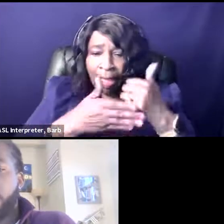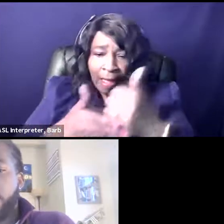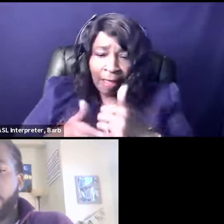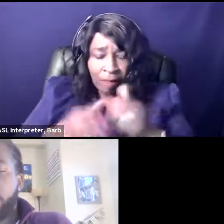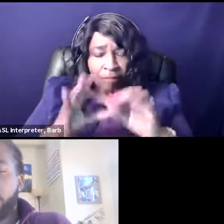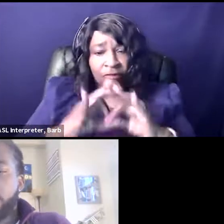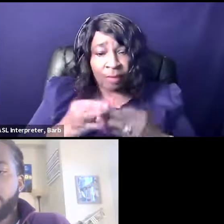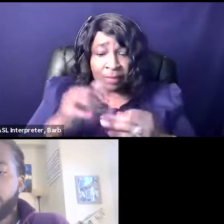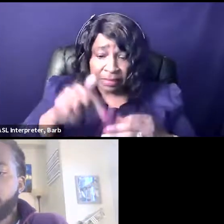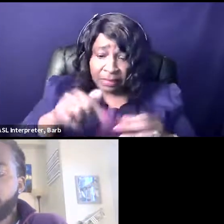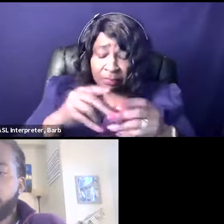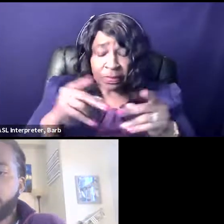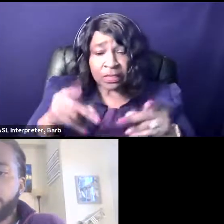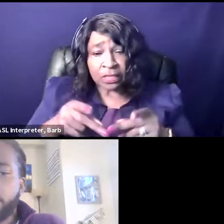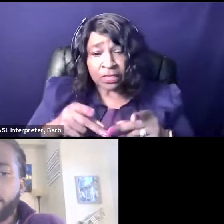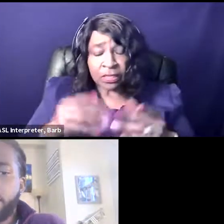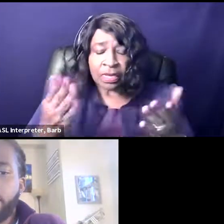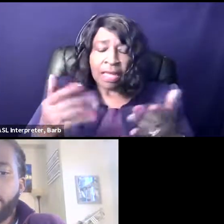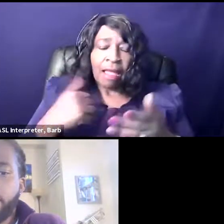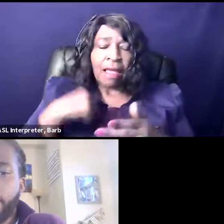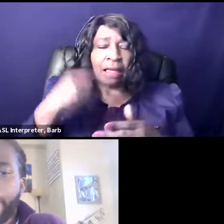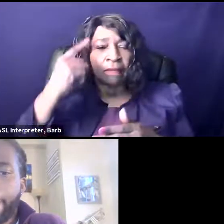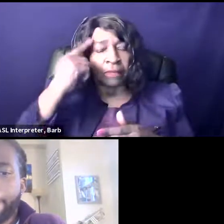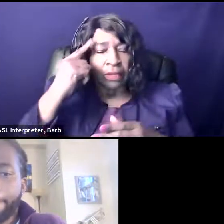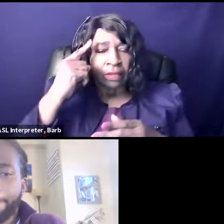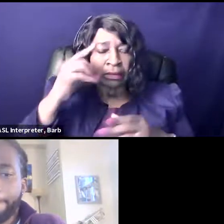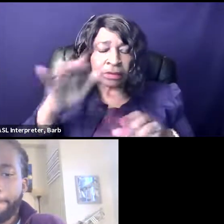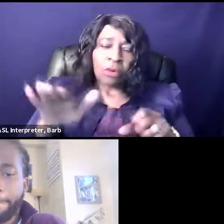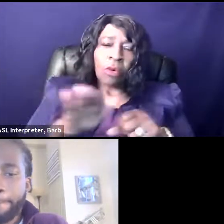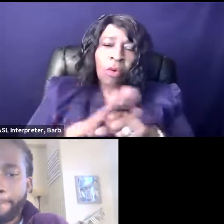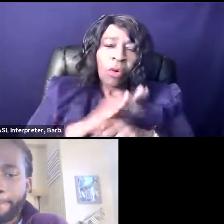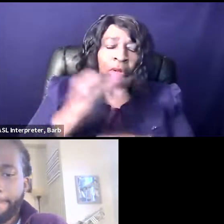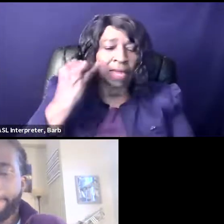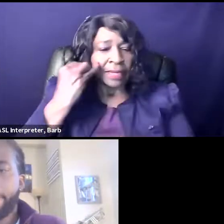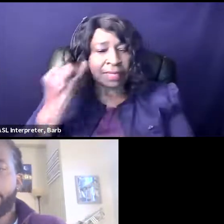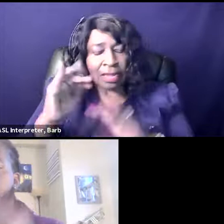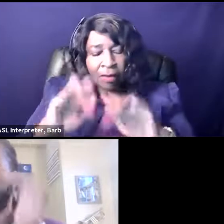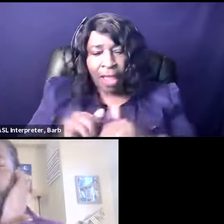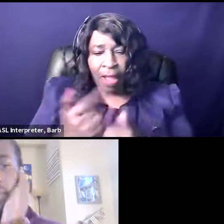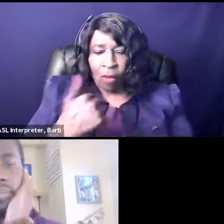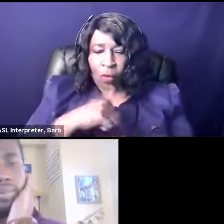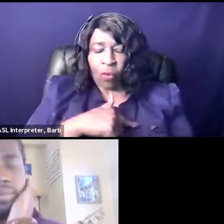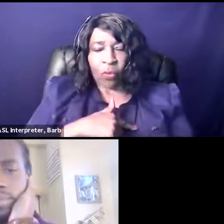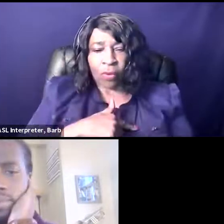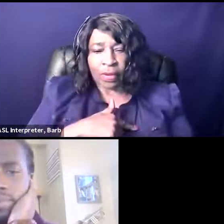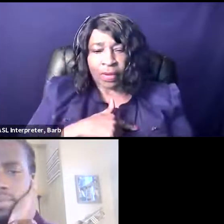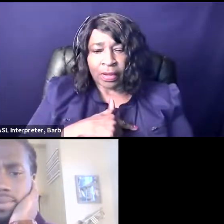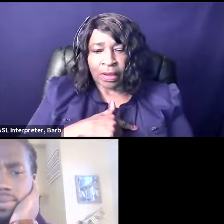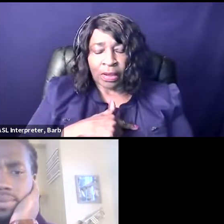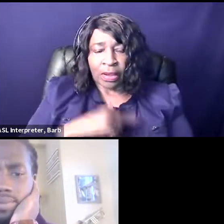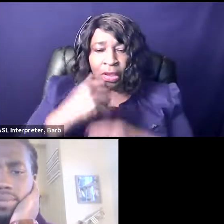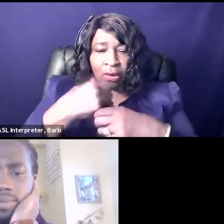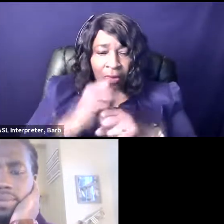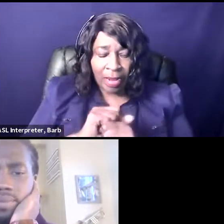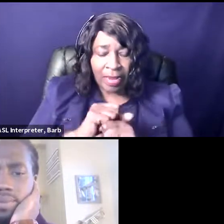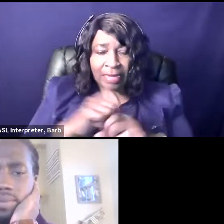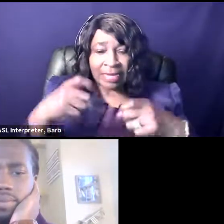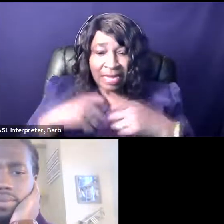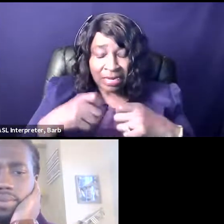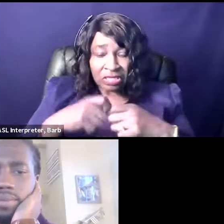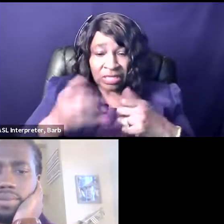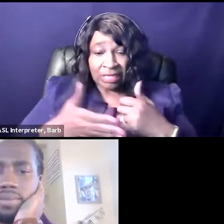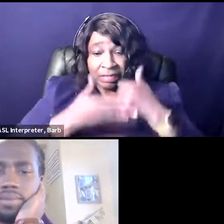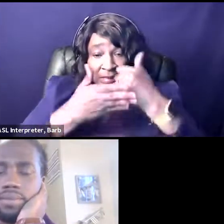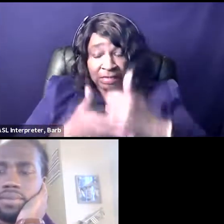think, so the whole idea of how we have created energy assistance here